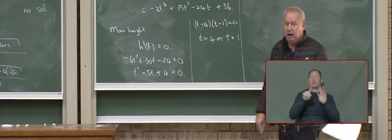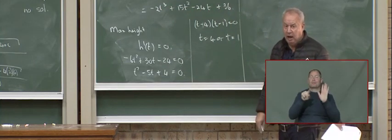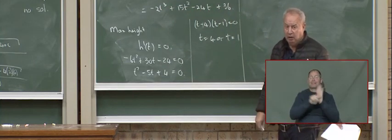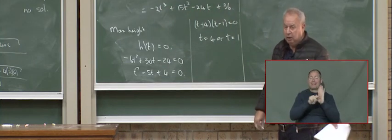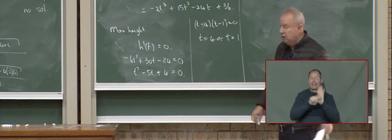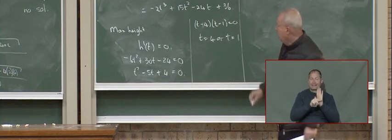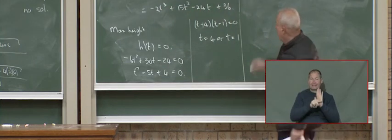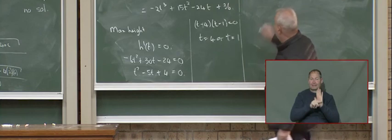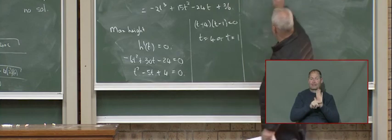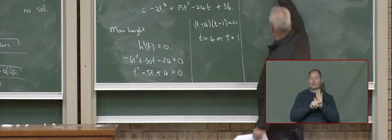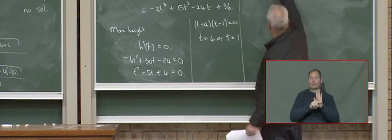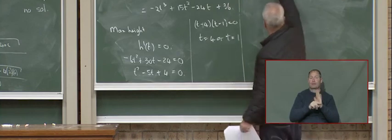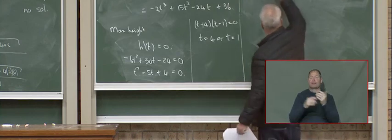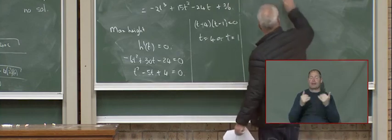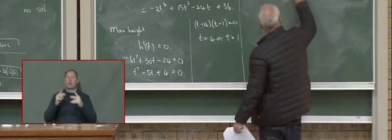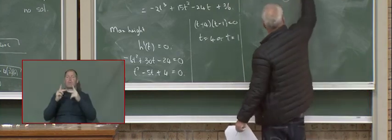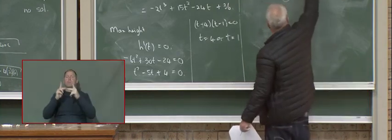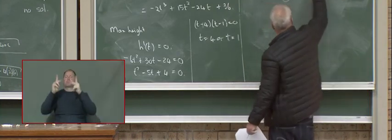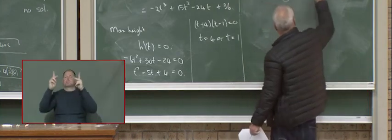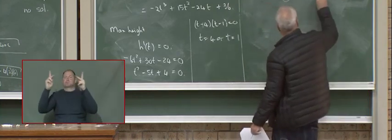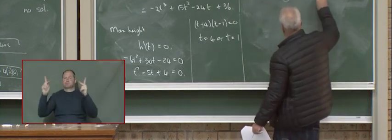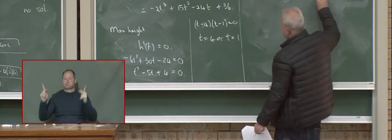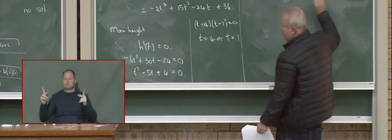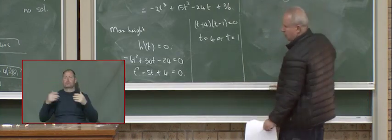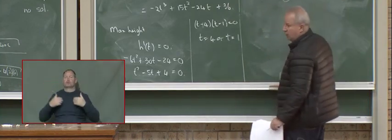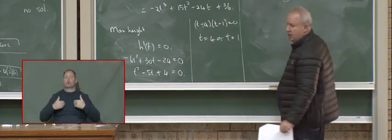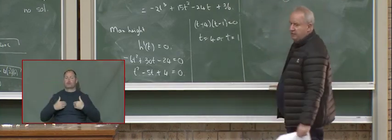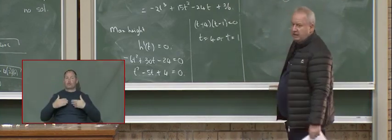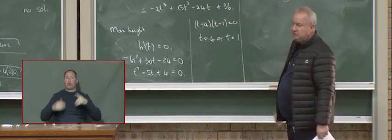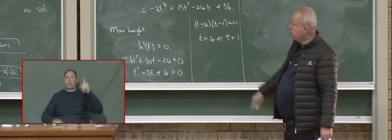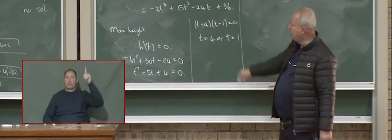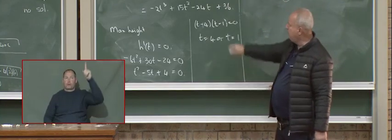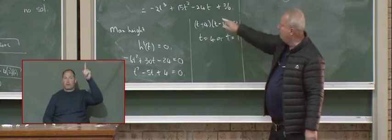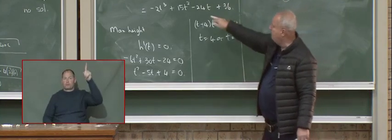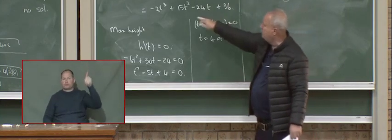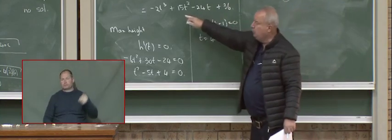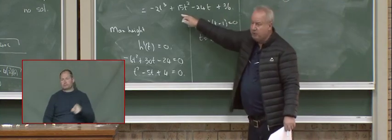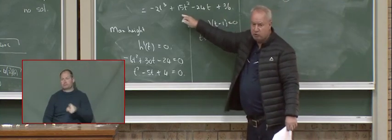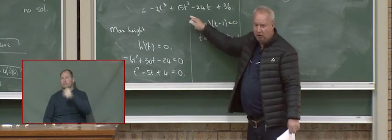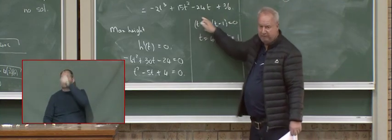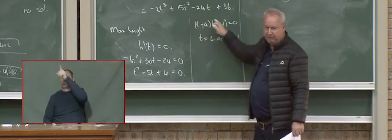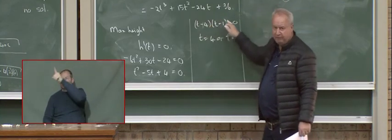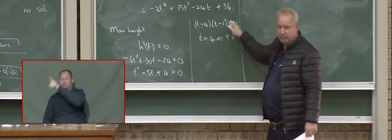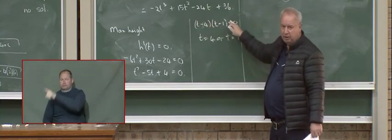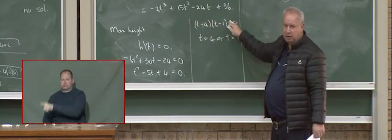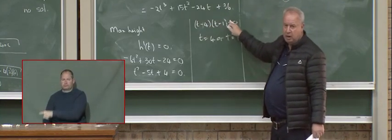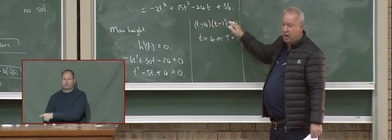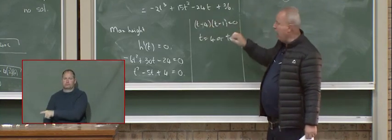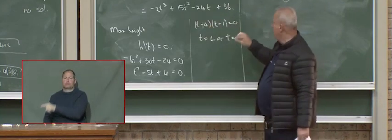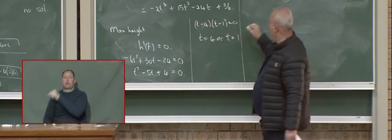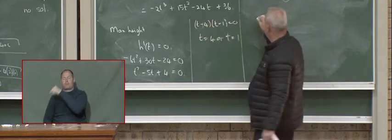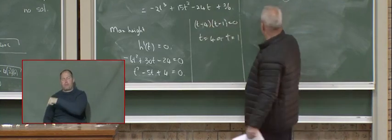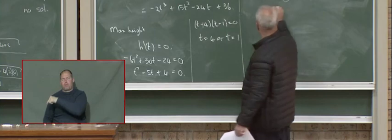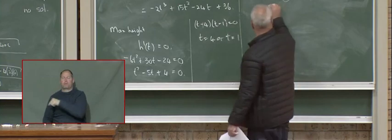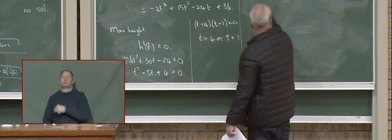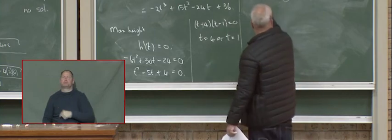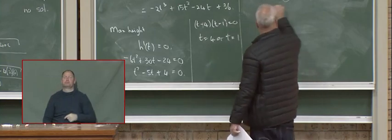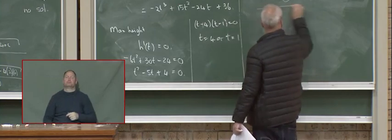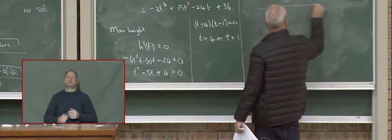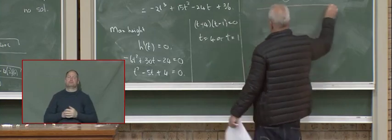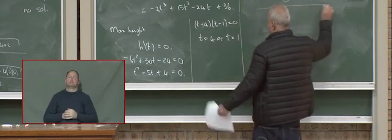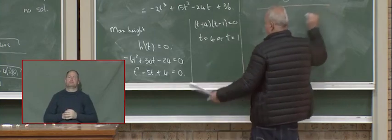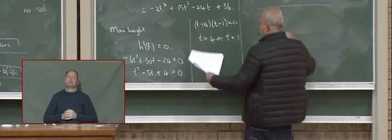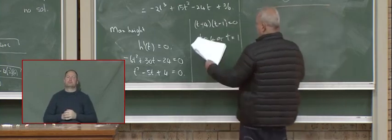to hell. I start in heaven and I land up in hell. That's the shape of that cubic graph. And on a number